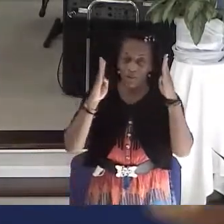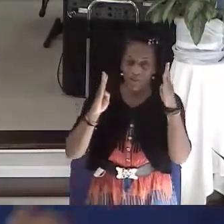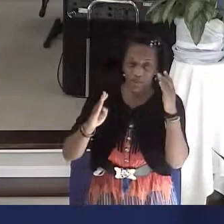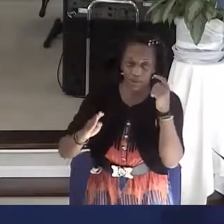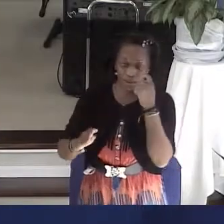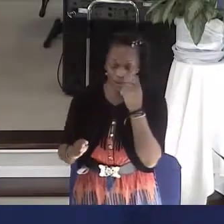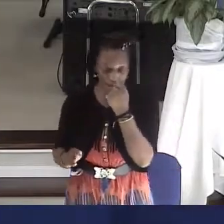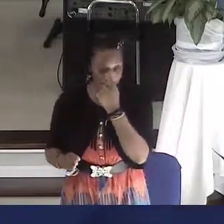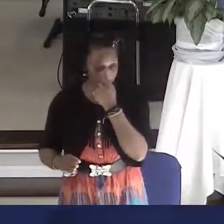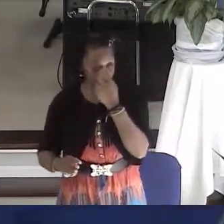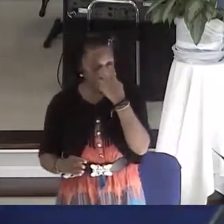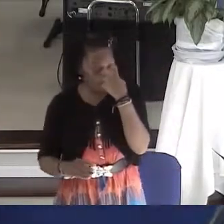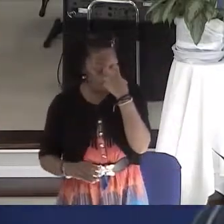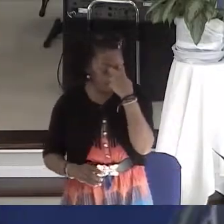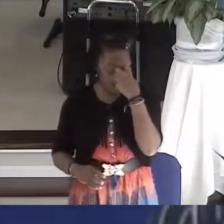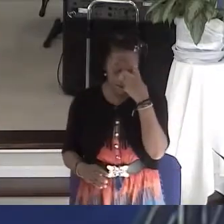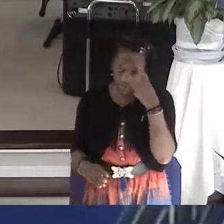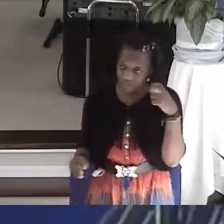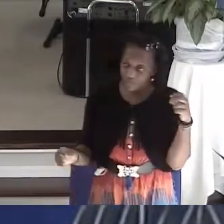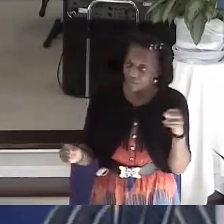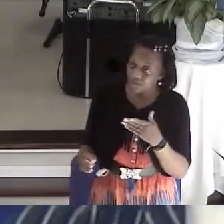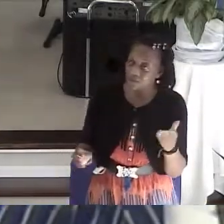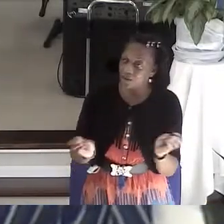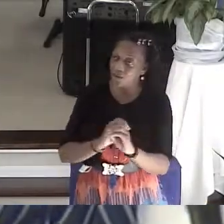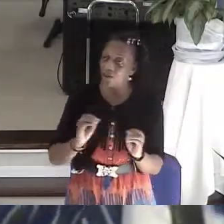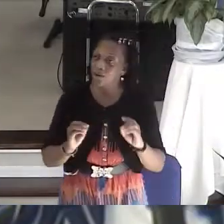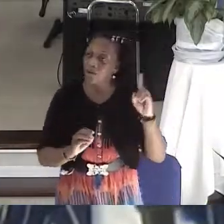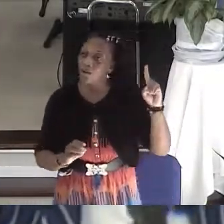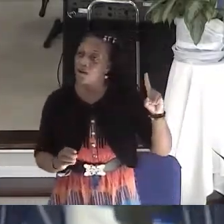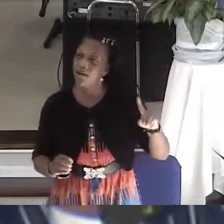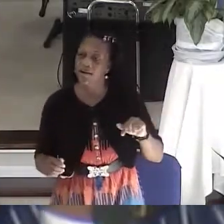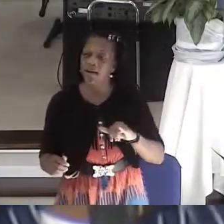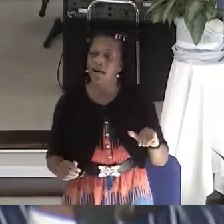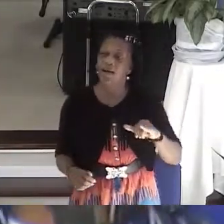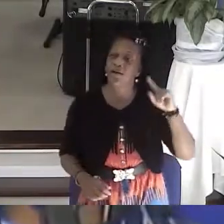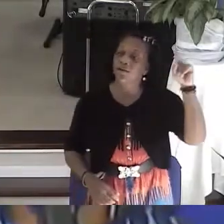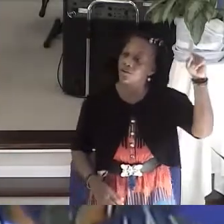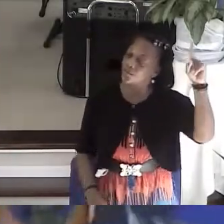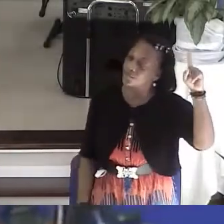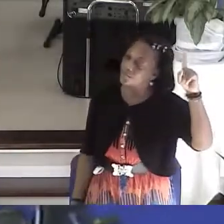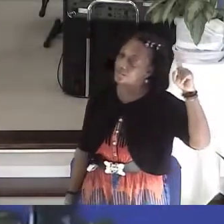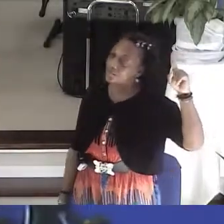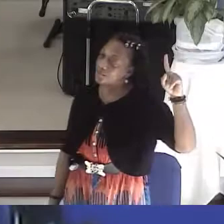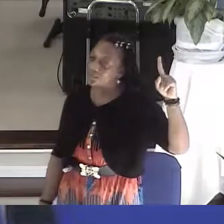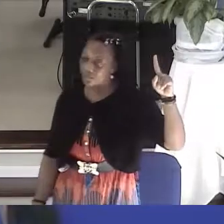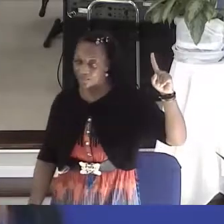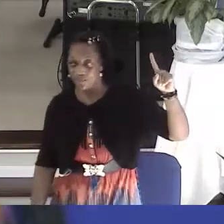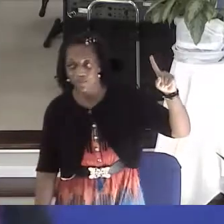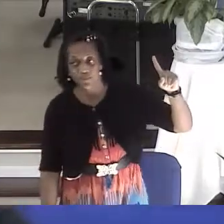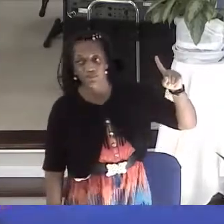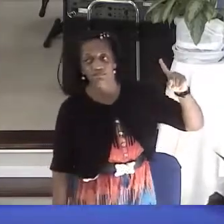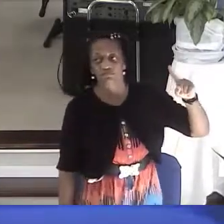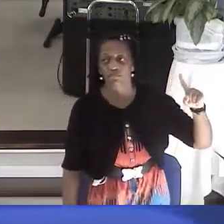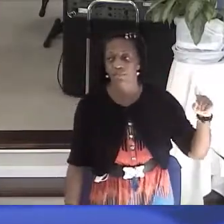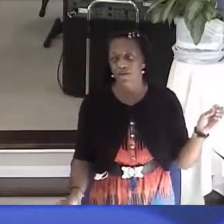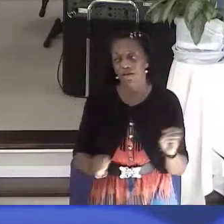Open the eyes of the blind. There's no one like you.